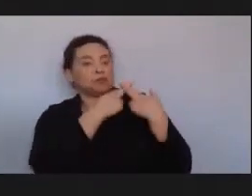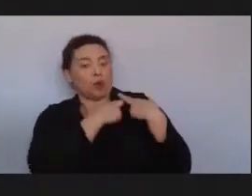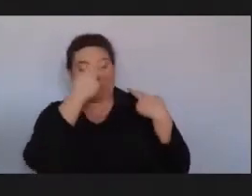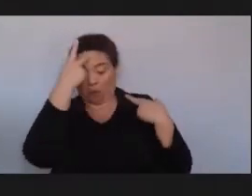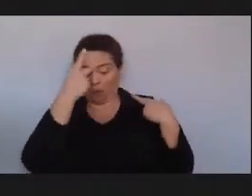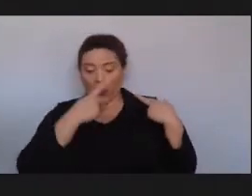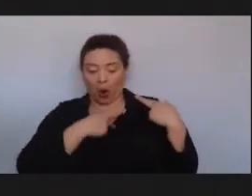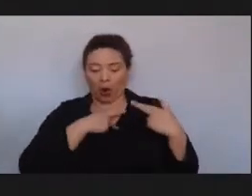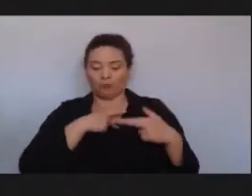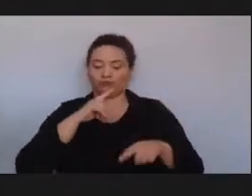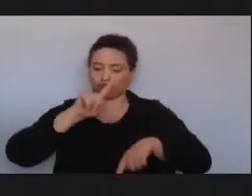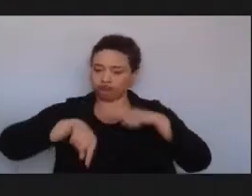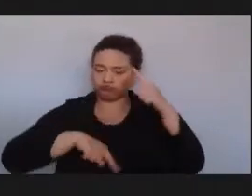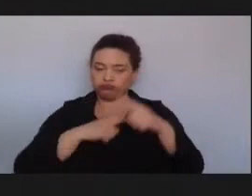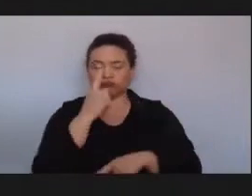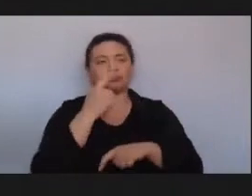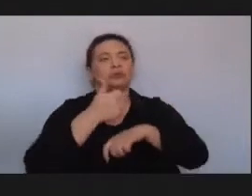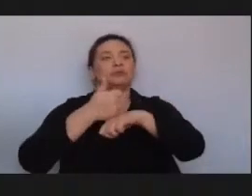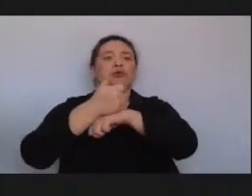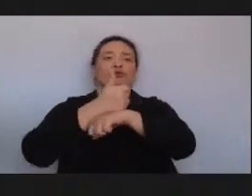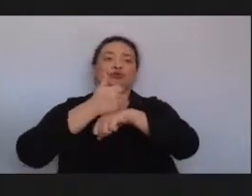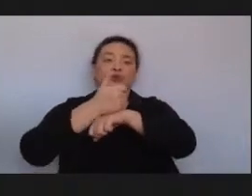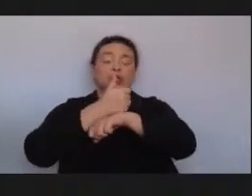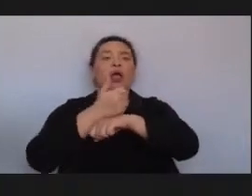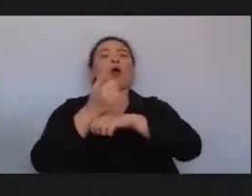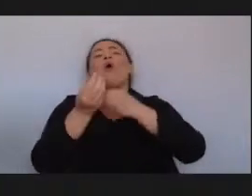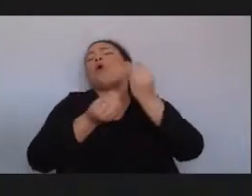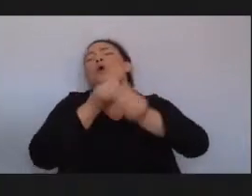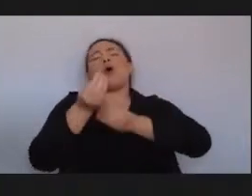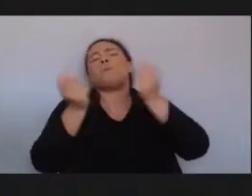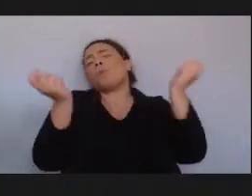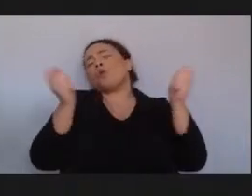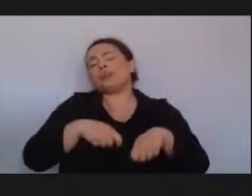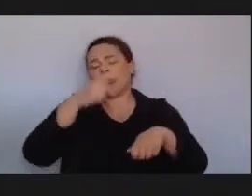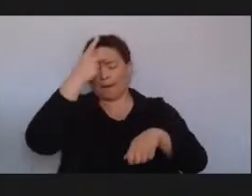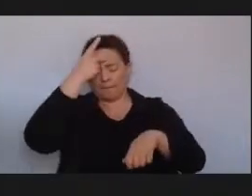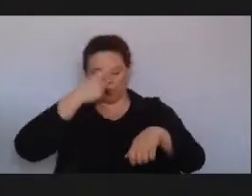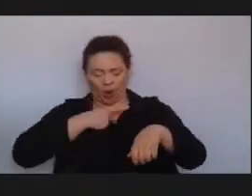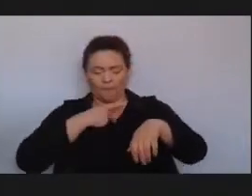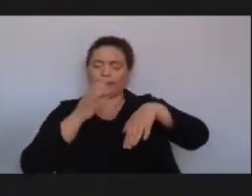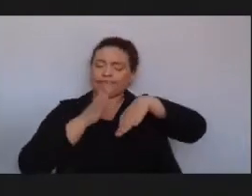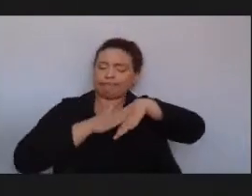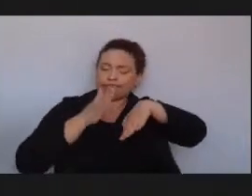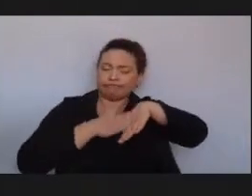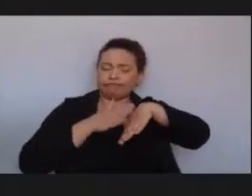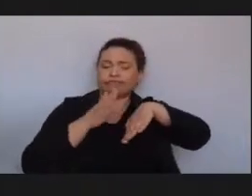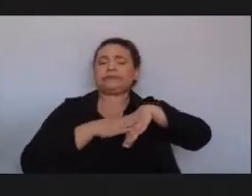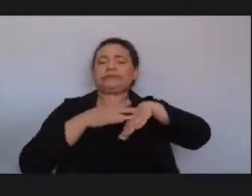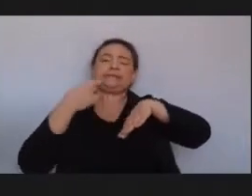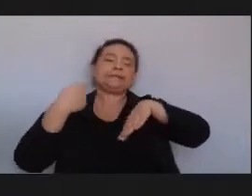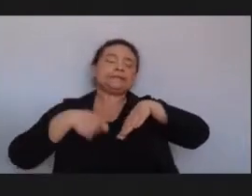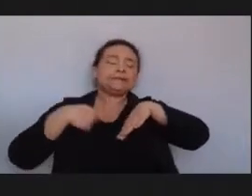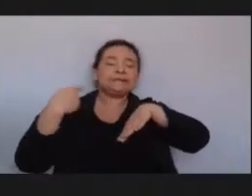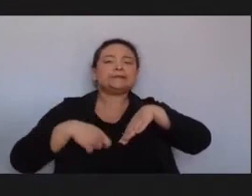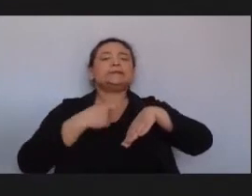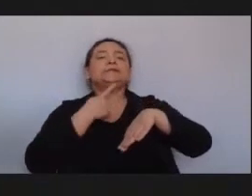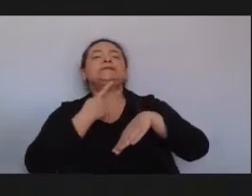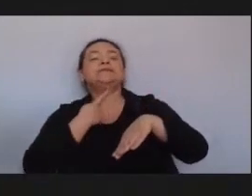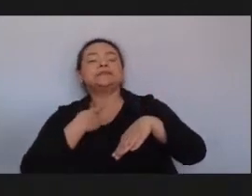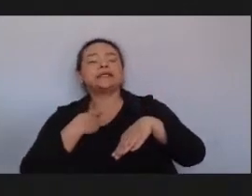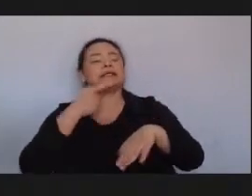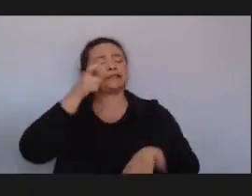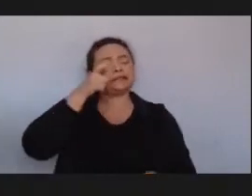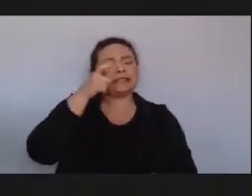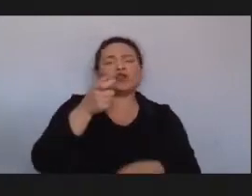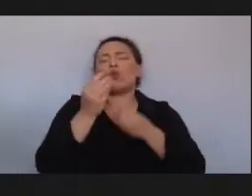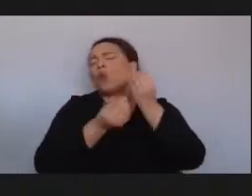as a teacher, understand your professional needs, interests, and learning preference in order for you to decide